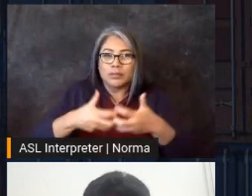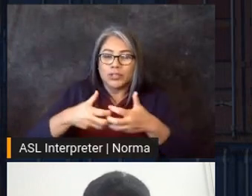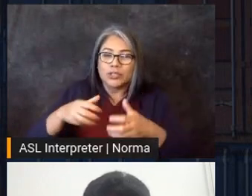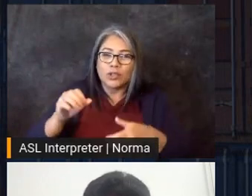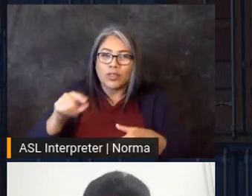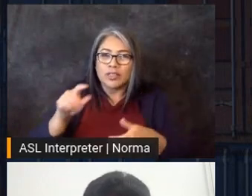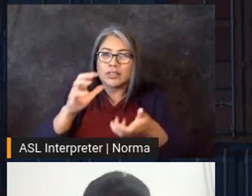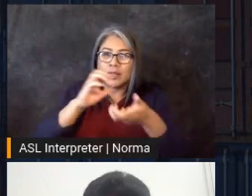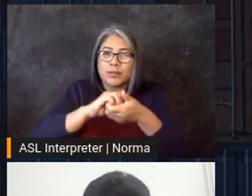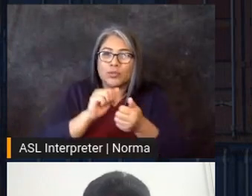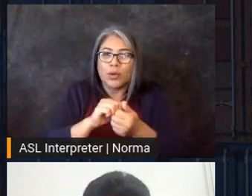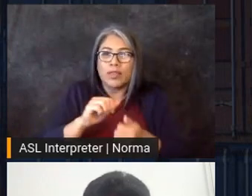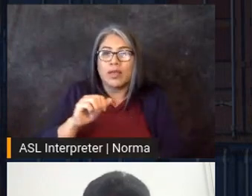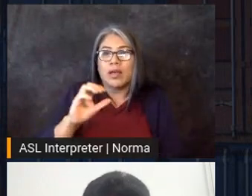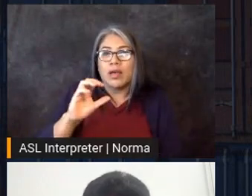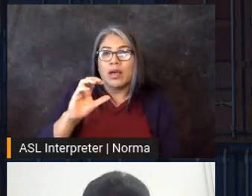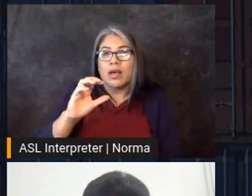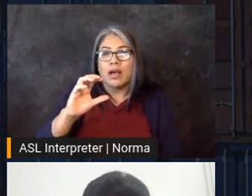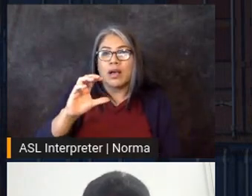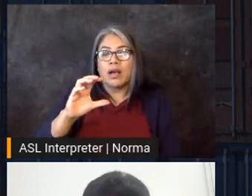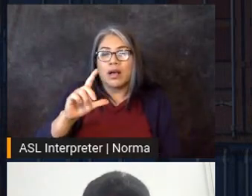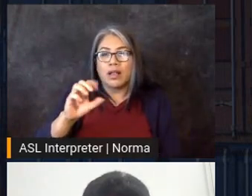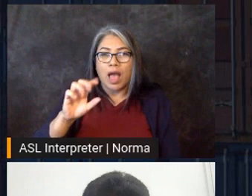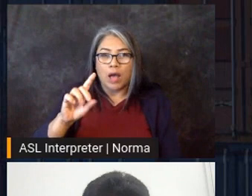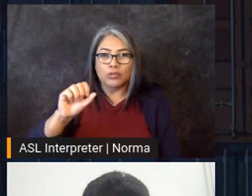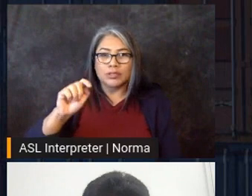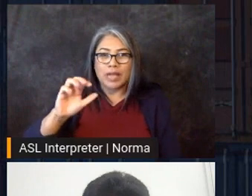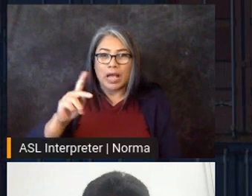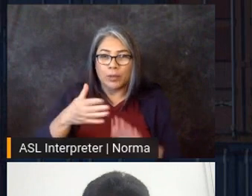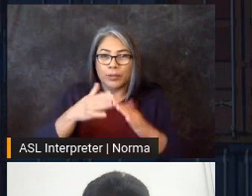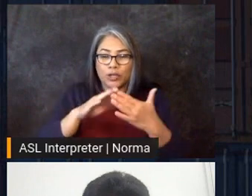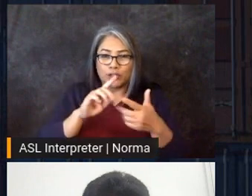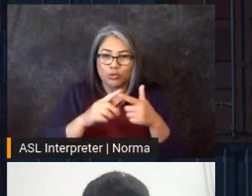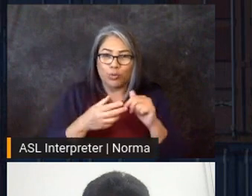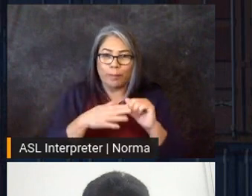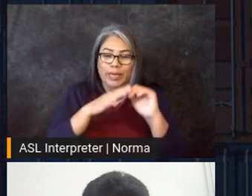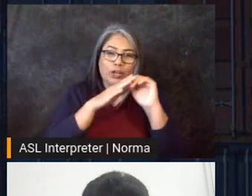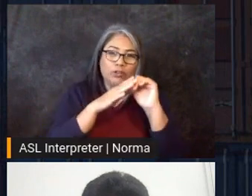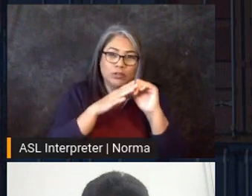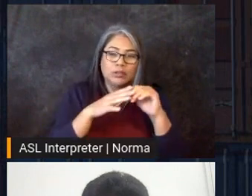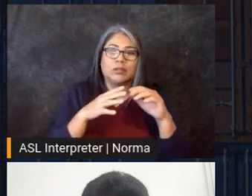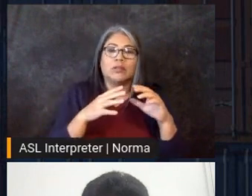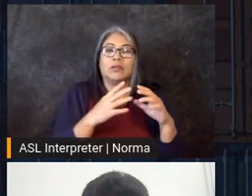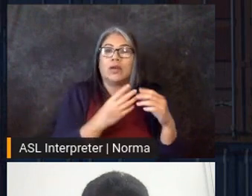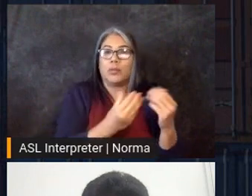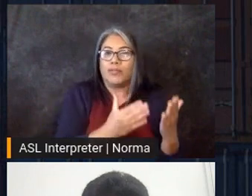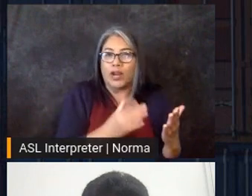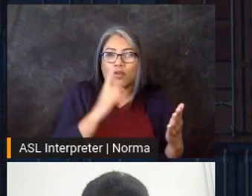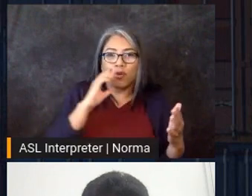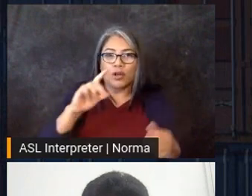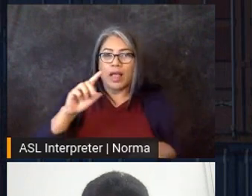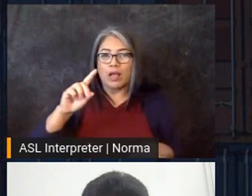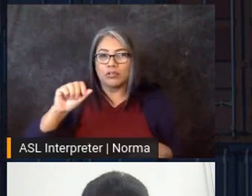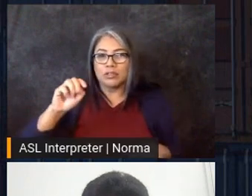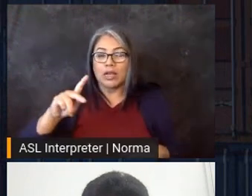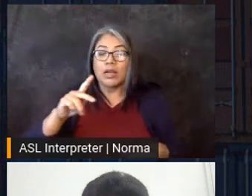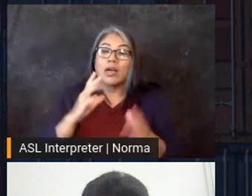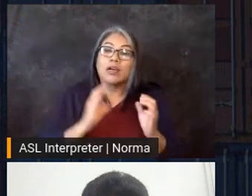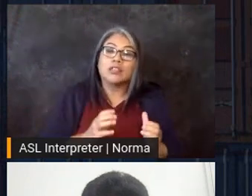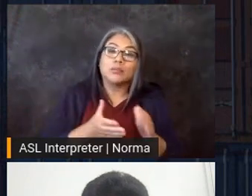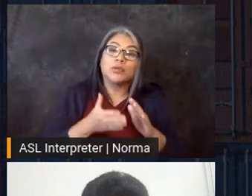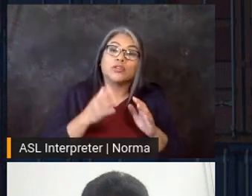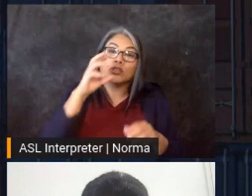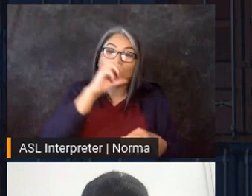collaborated with the Cloud Stack community to build a cluster API provider for Cloud Stack. And customers will soon be able to